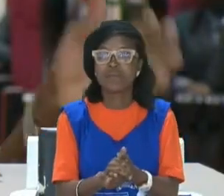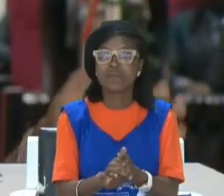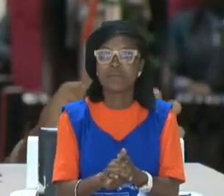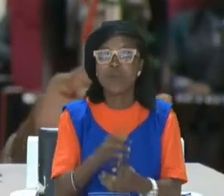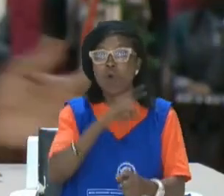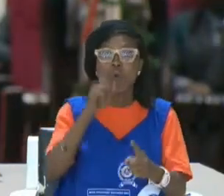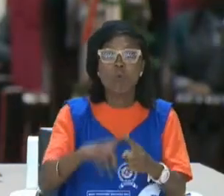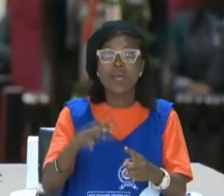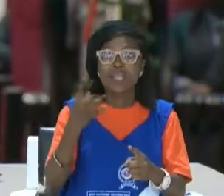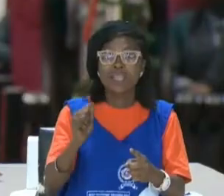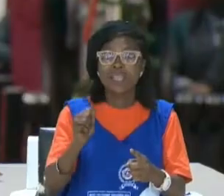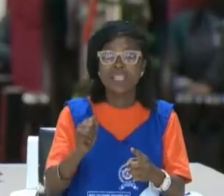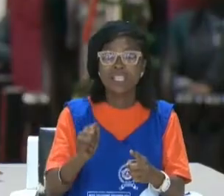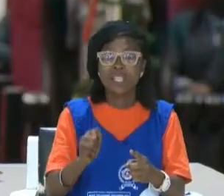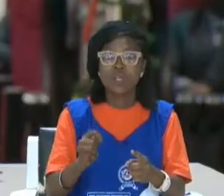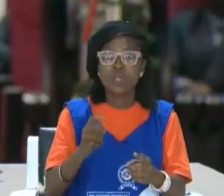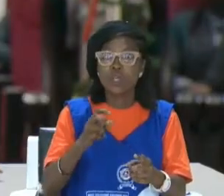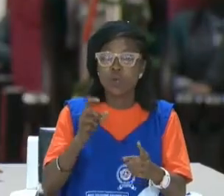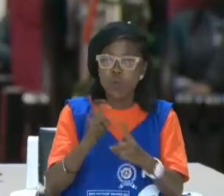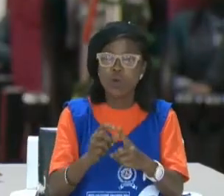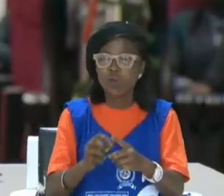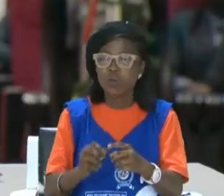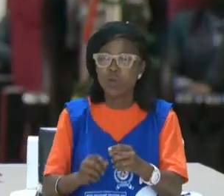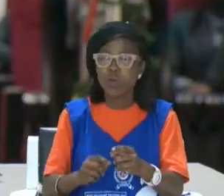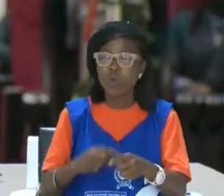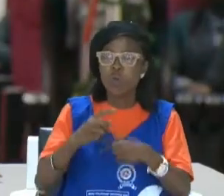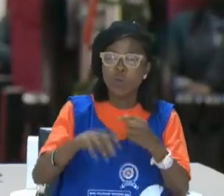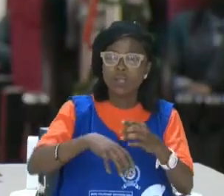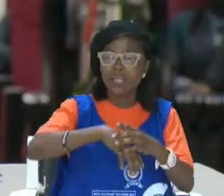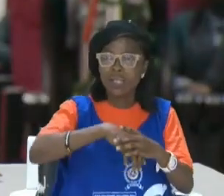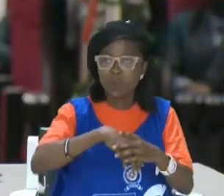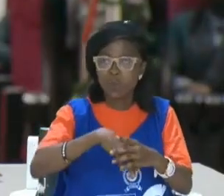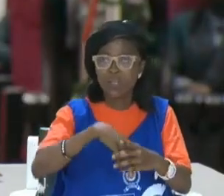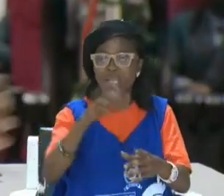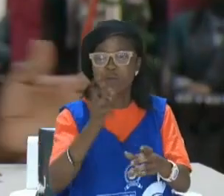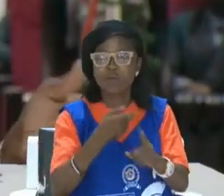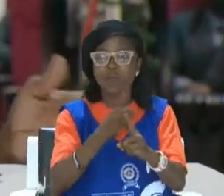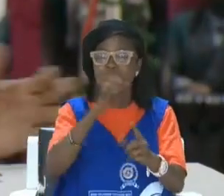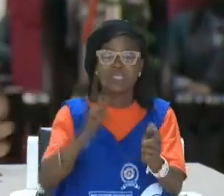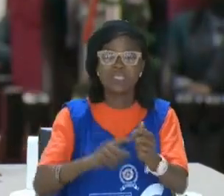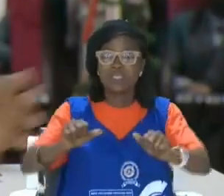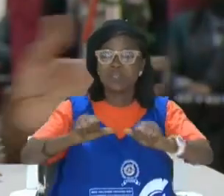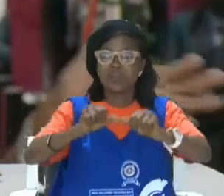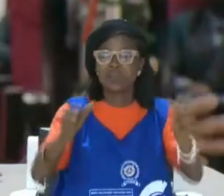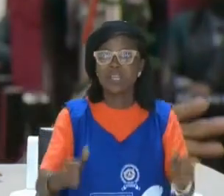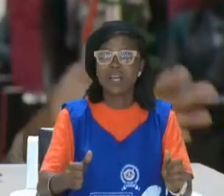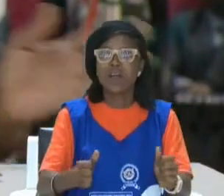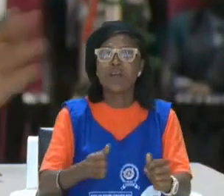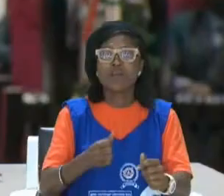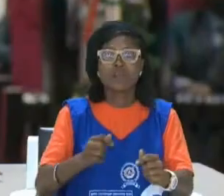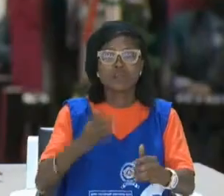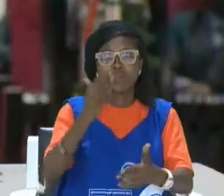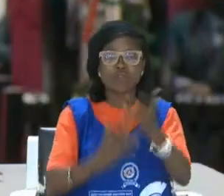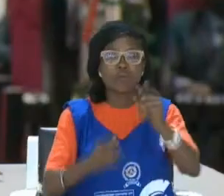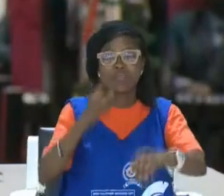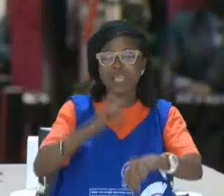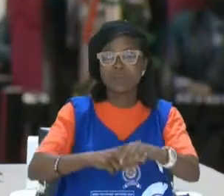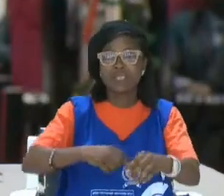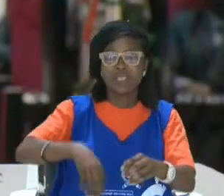When the word went out from this altar some time ago, as the testimonies you